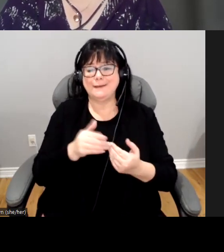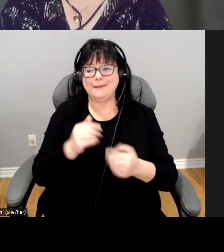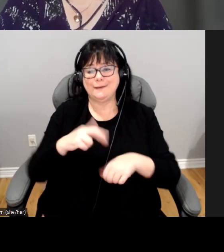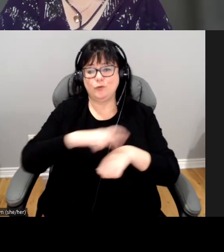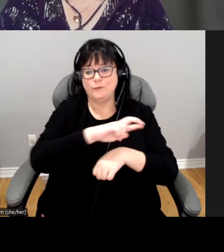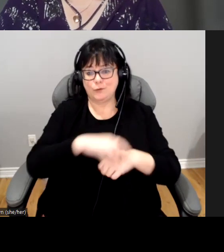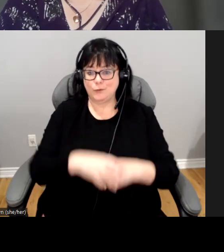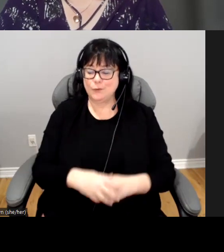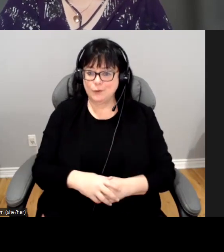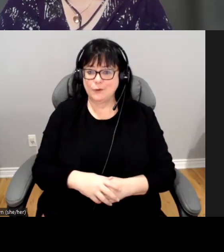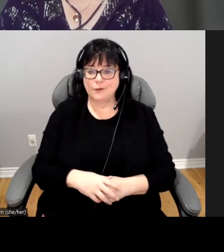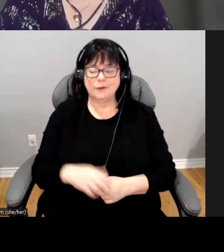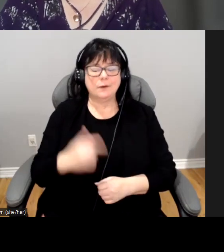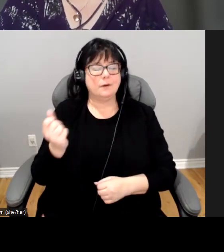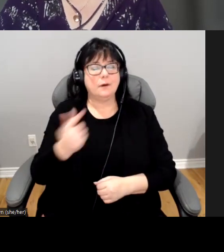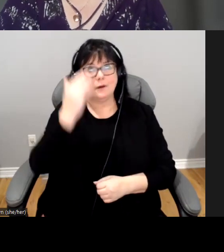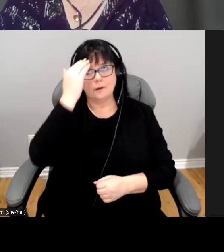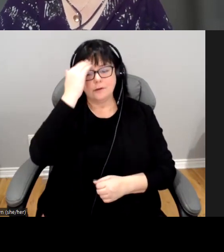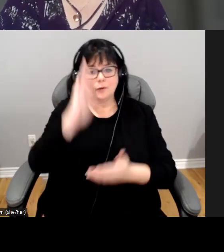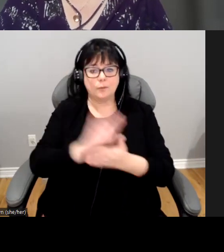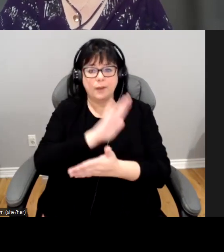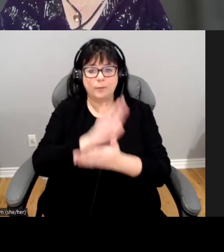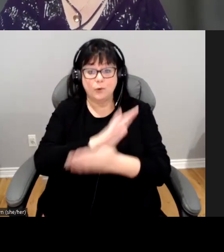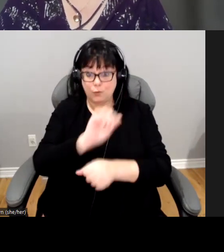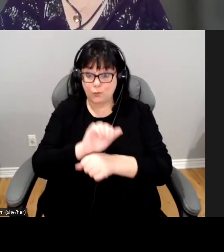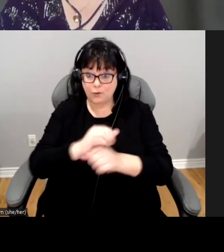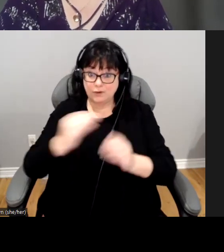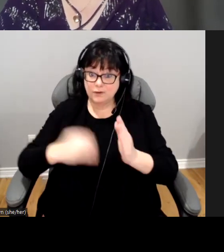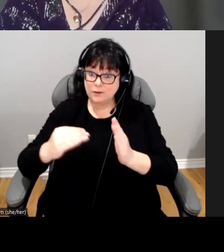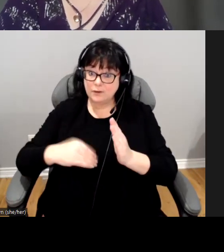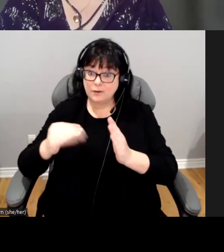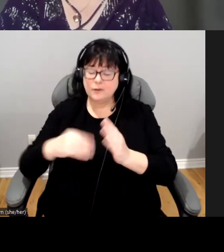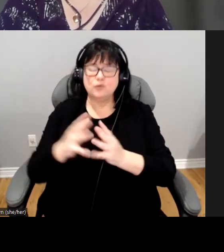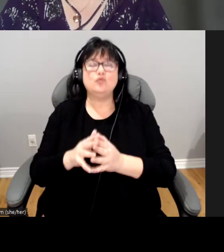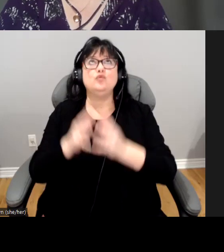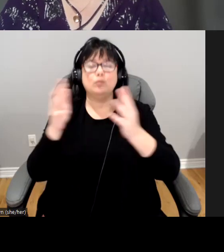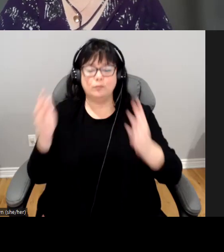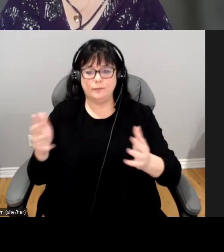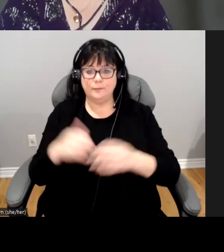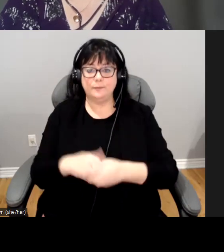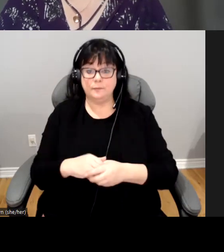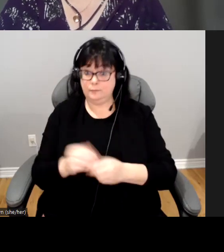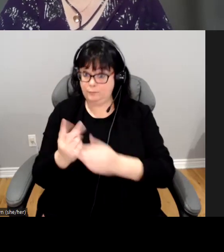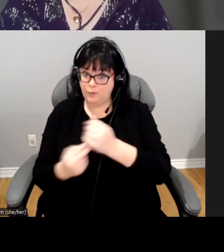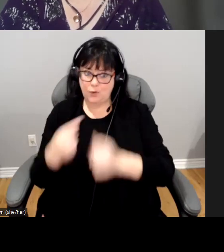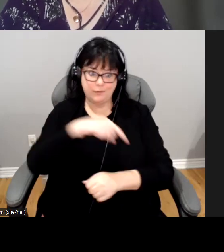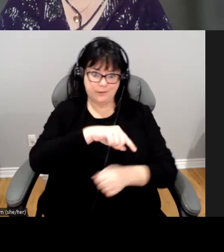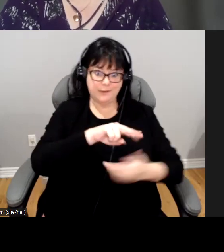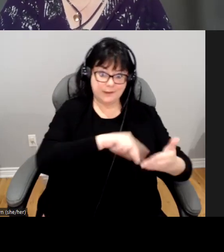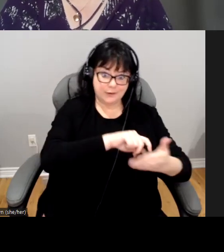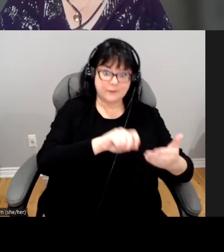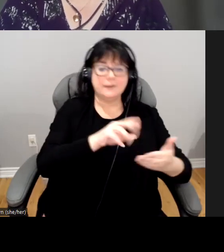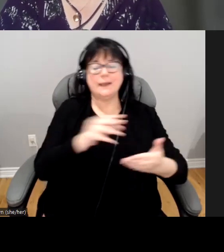have much too much paperwork in our service right now, both on the literacy side as well as employment